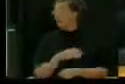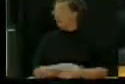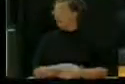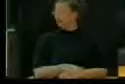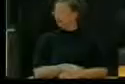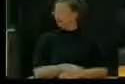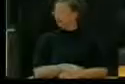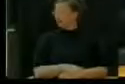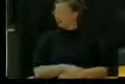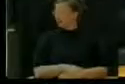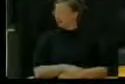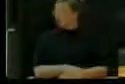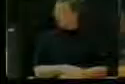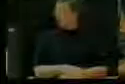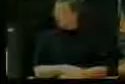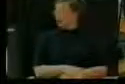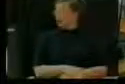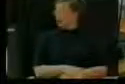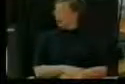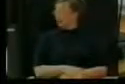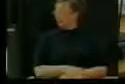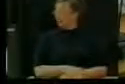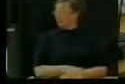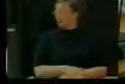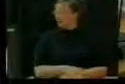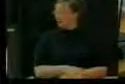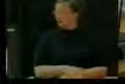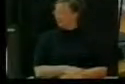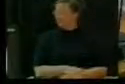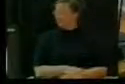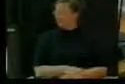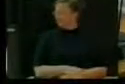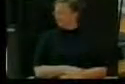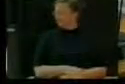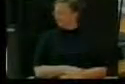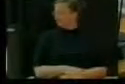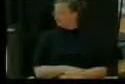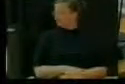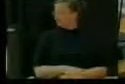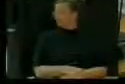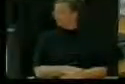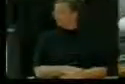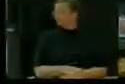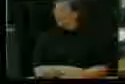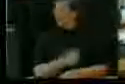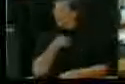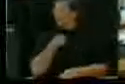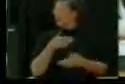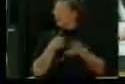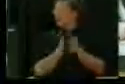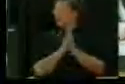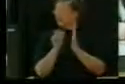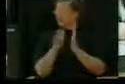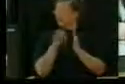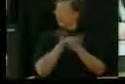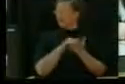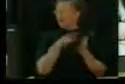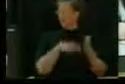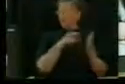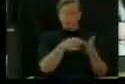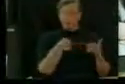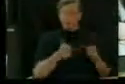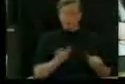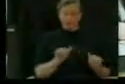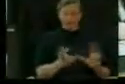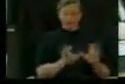a committee. Lee, go ahead and tell us how you want it set up. It's your motion. How many members? I was just asking